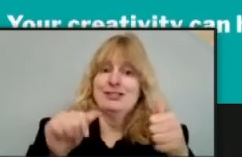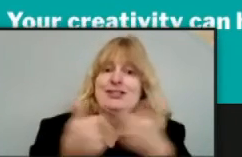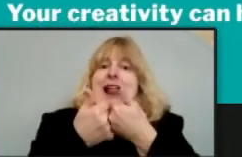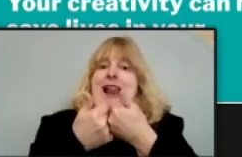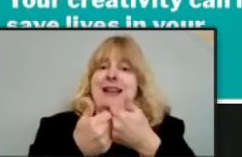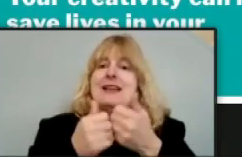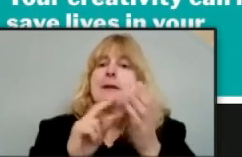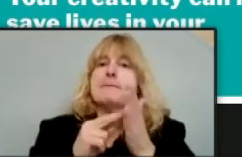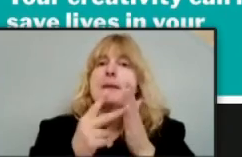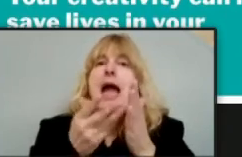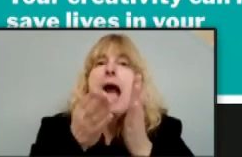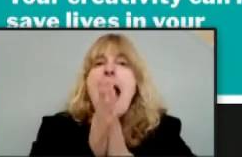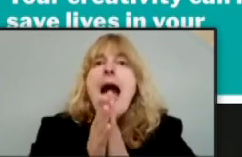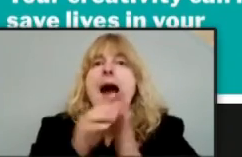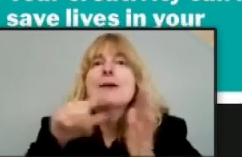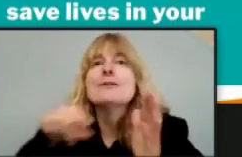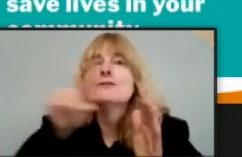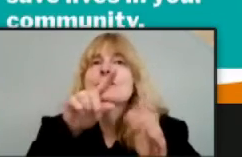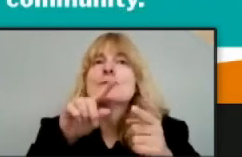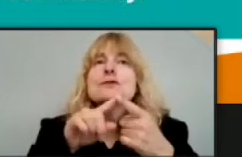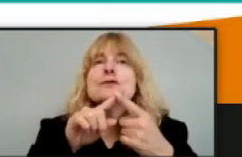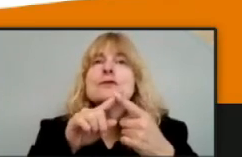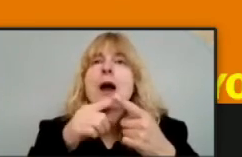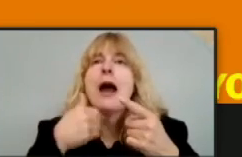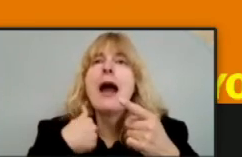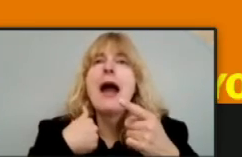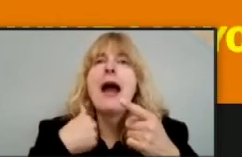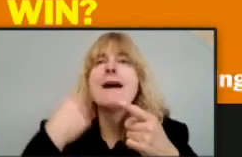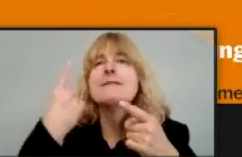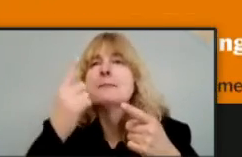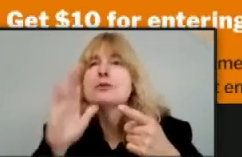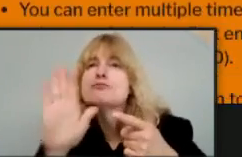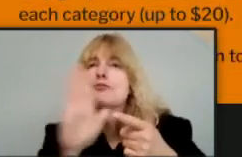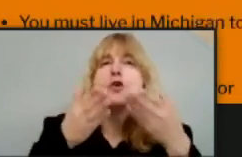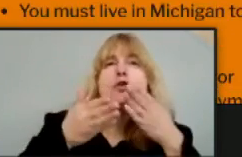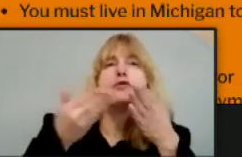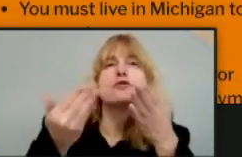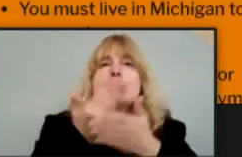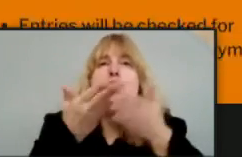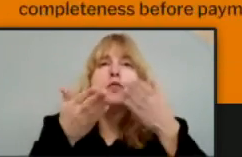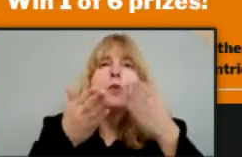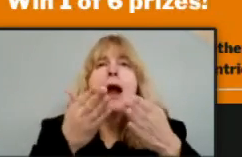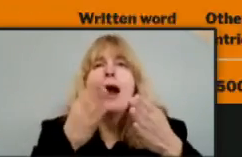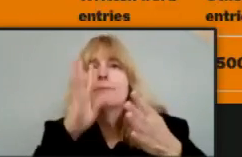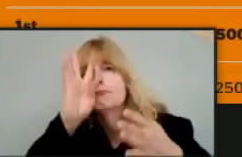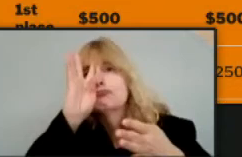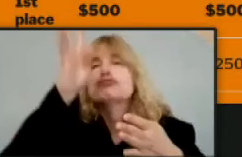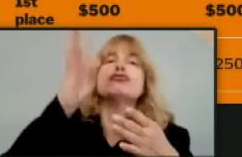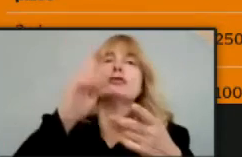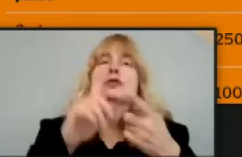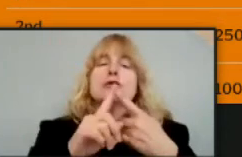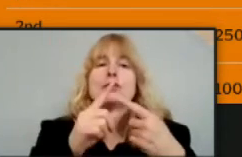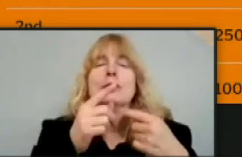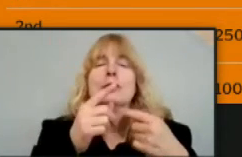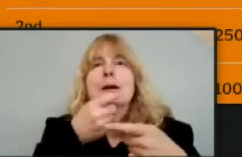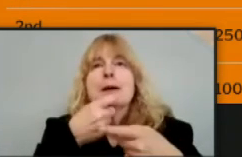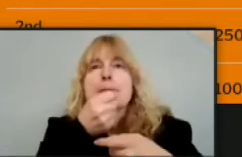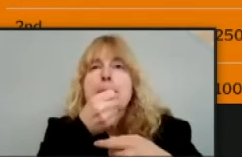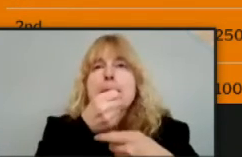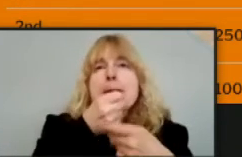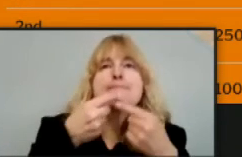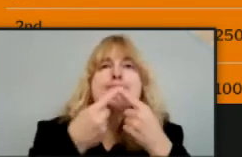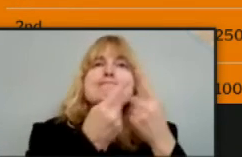submit a new way to deliver an old message about COVID-19 safety, just like Dr. Fuller